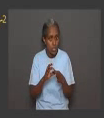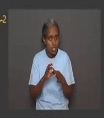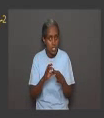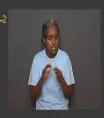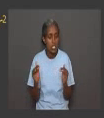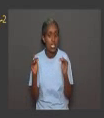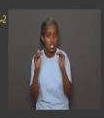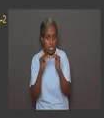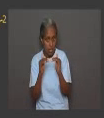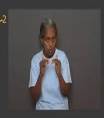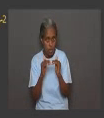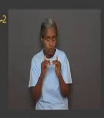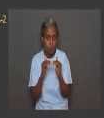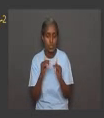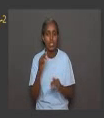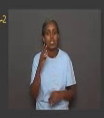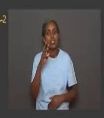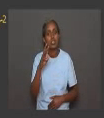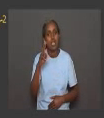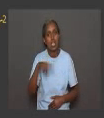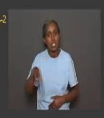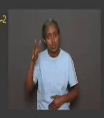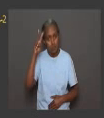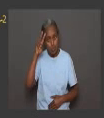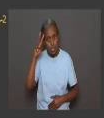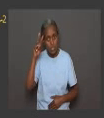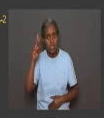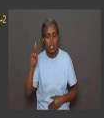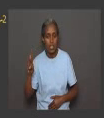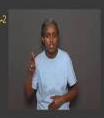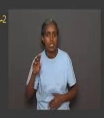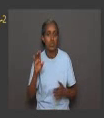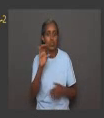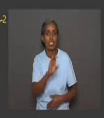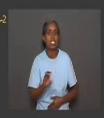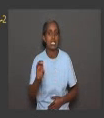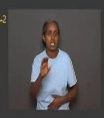is equal to the squared radius of the circle.